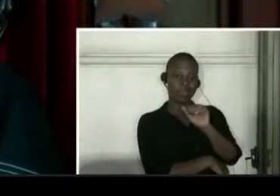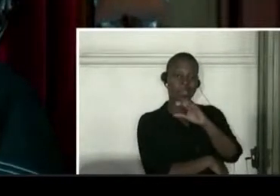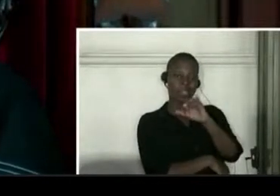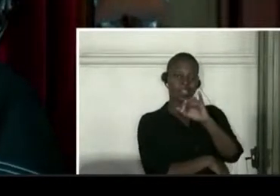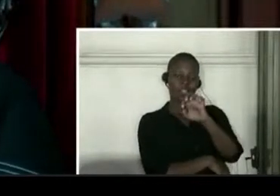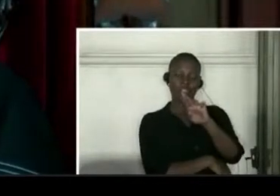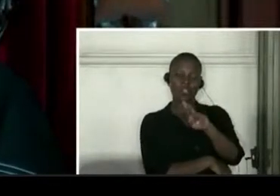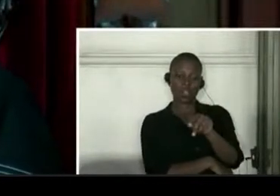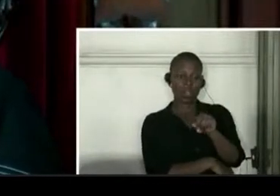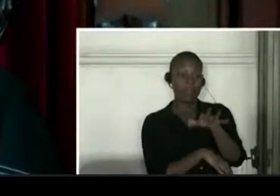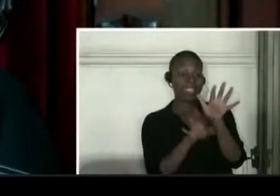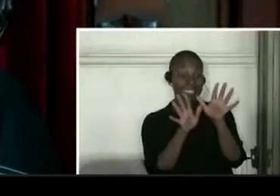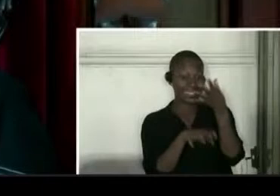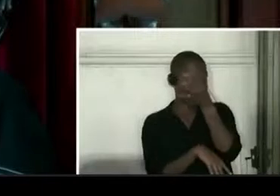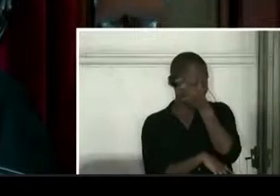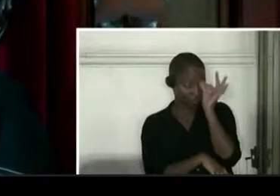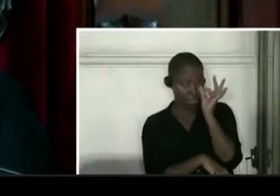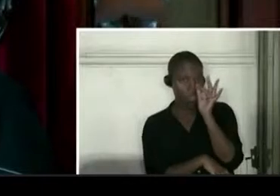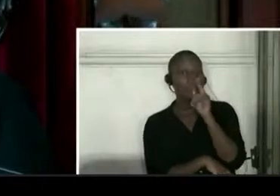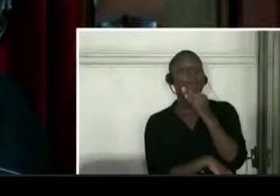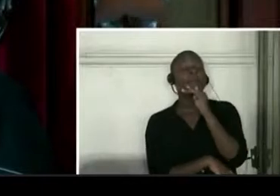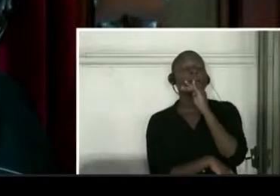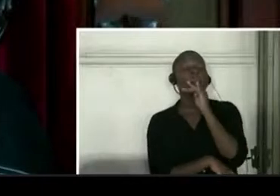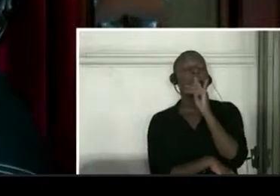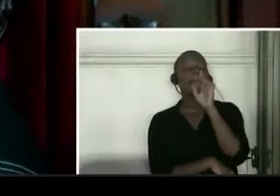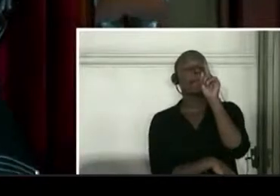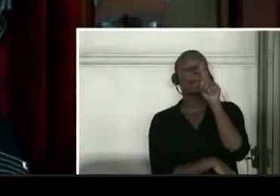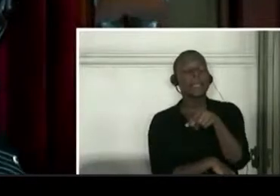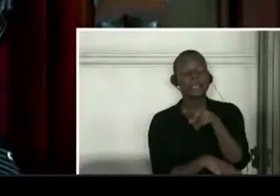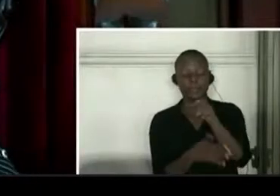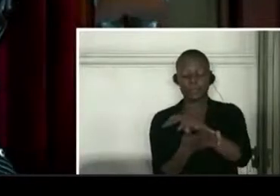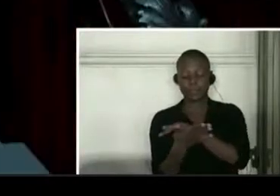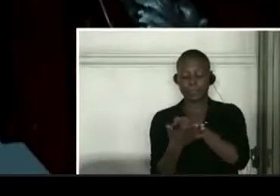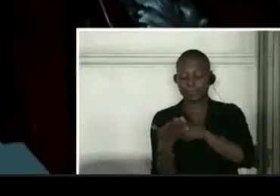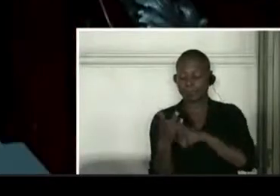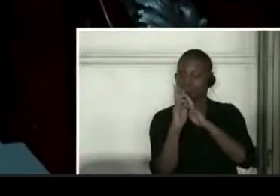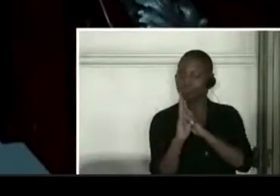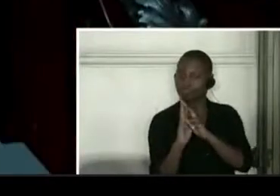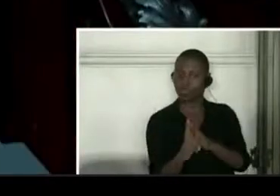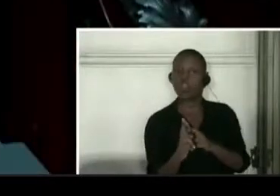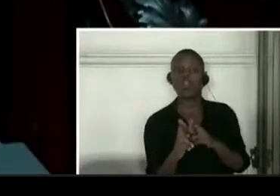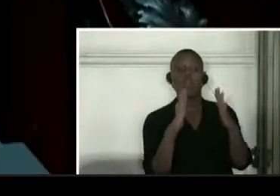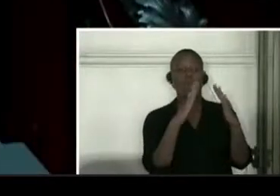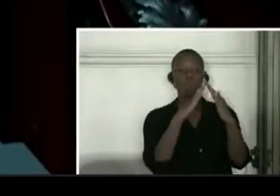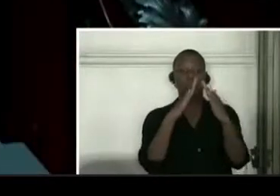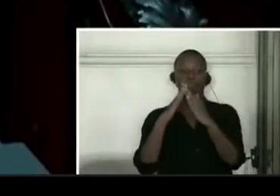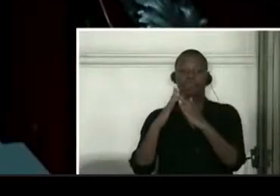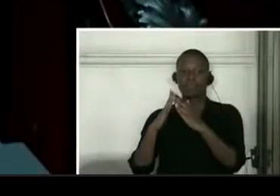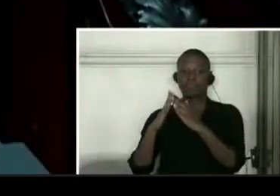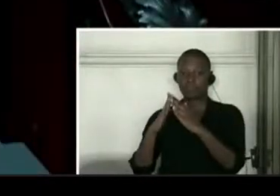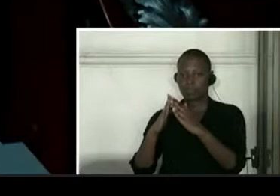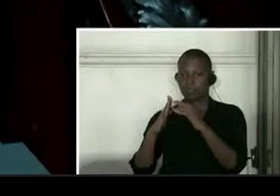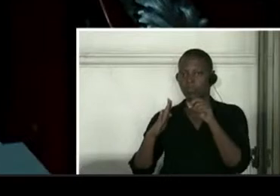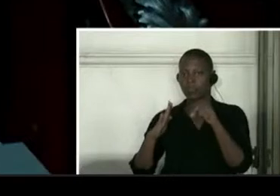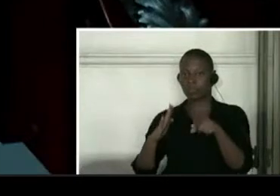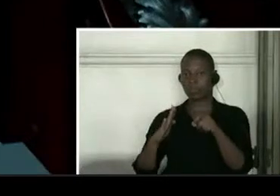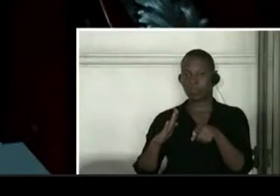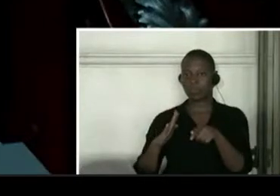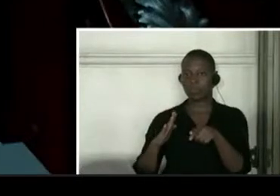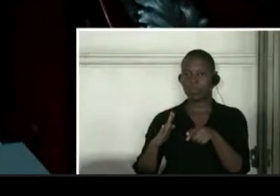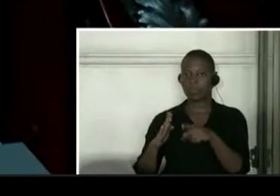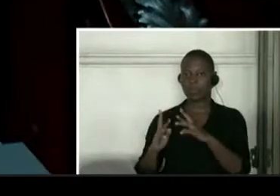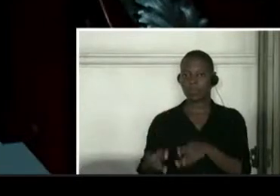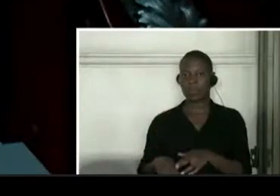minutes to read the report of Human Settlements. Thank you very much, Honorable Chair,